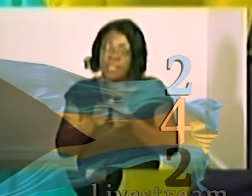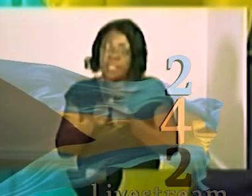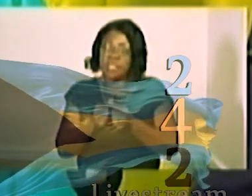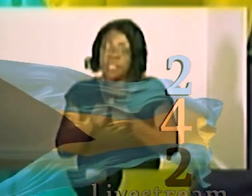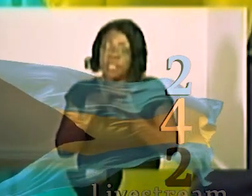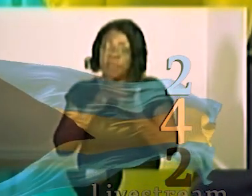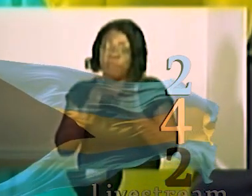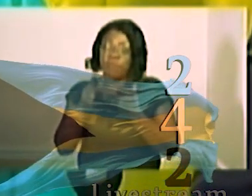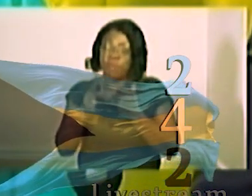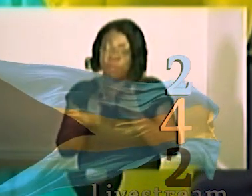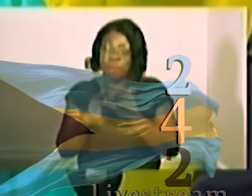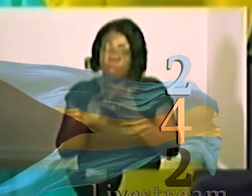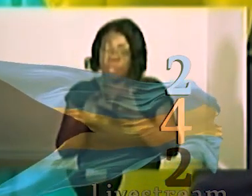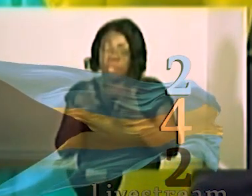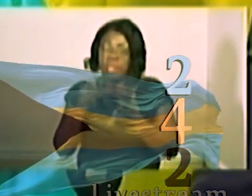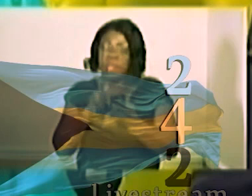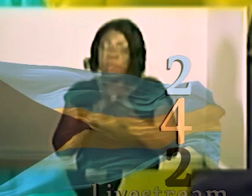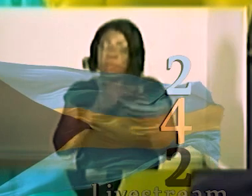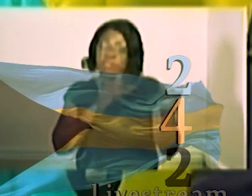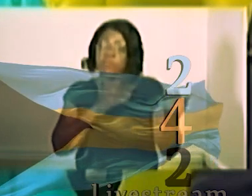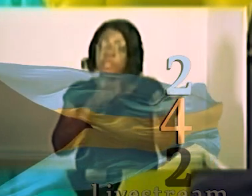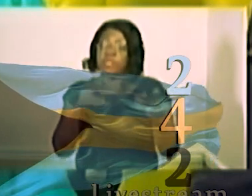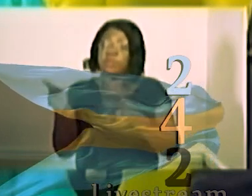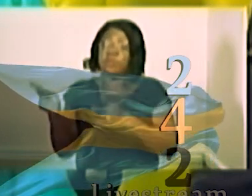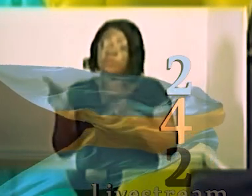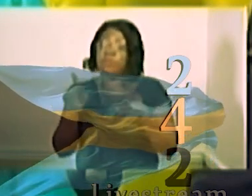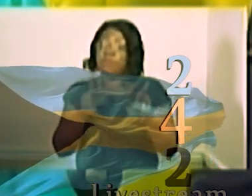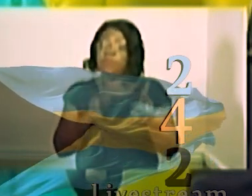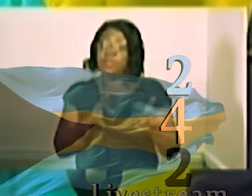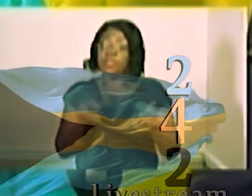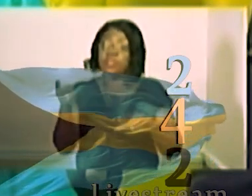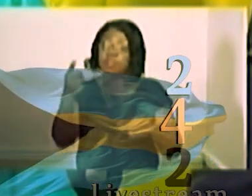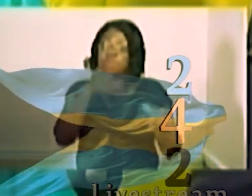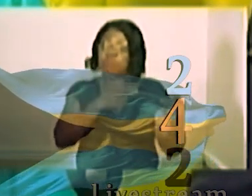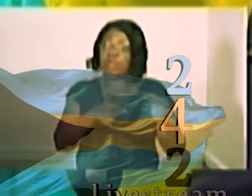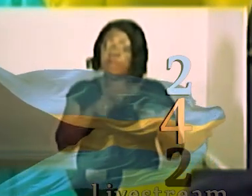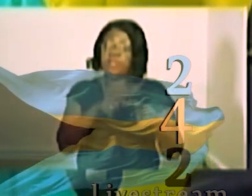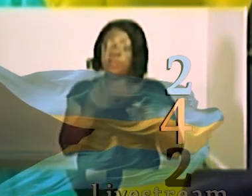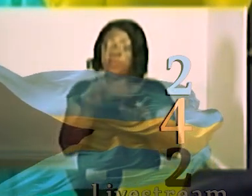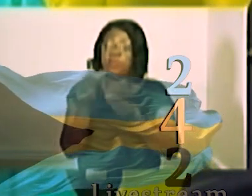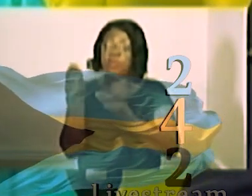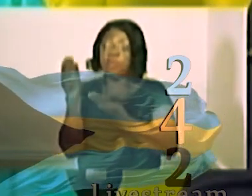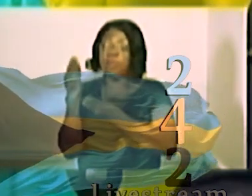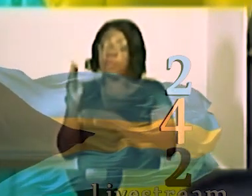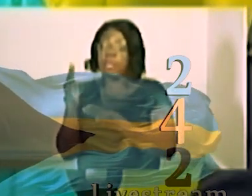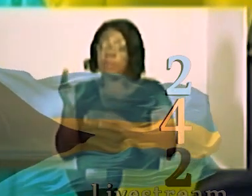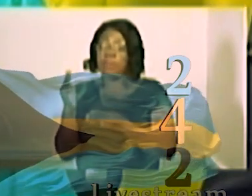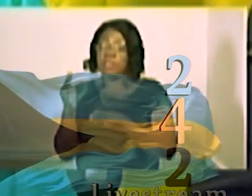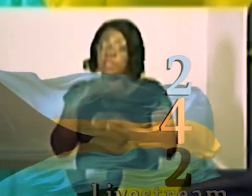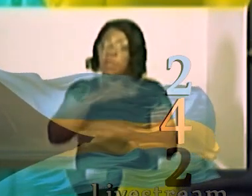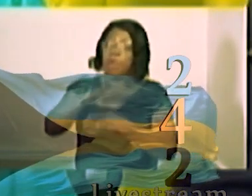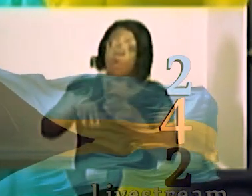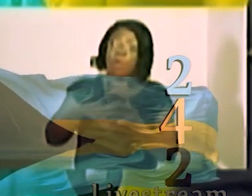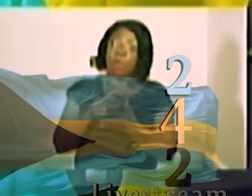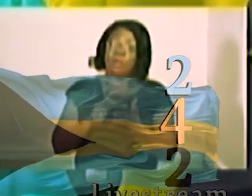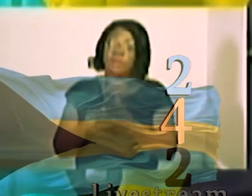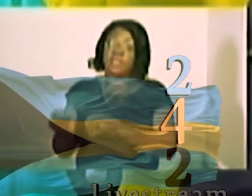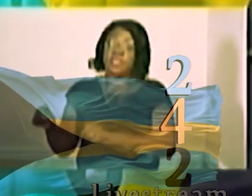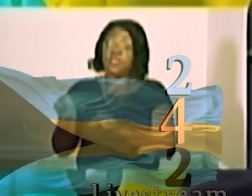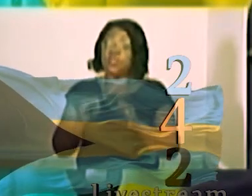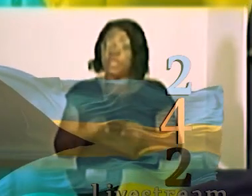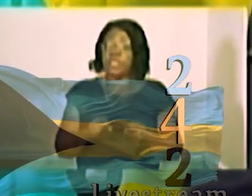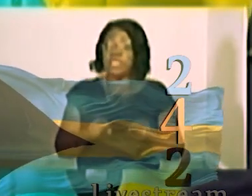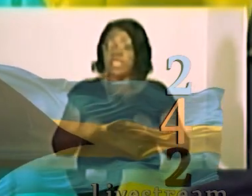a protocol with respect to the 1st of July. As I have said earlier, this entire situation is very